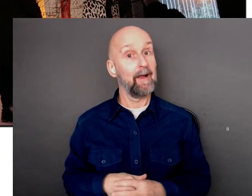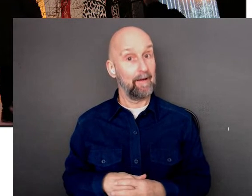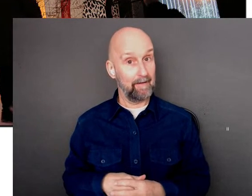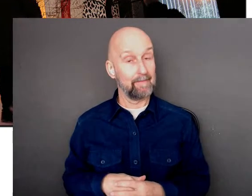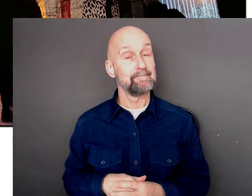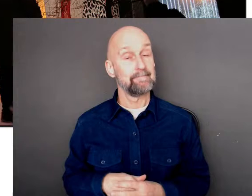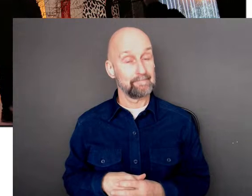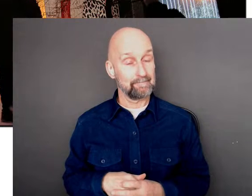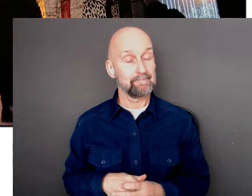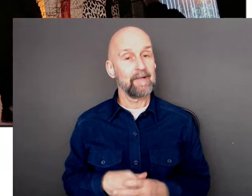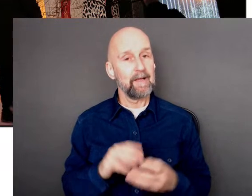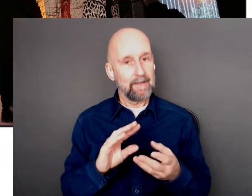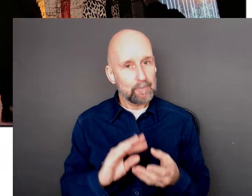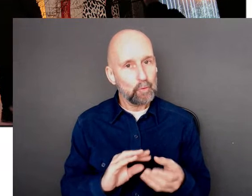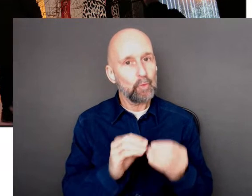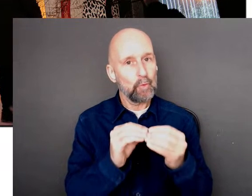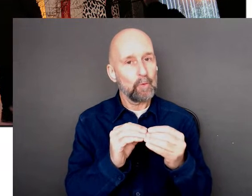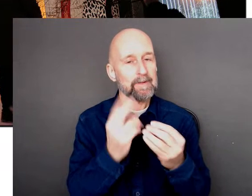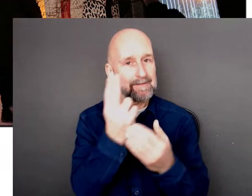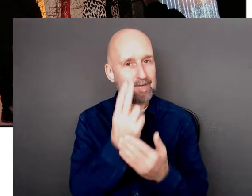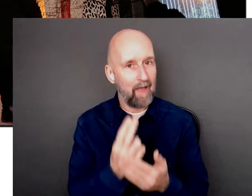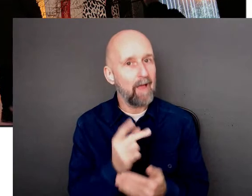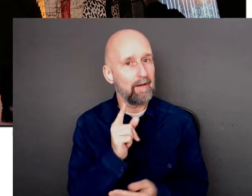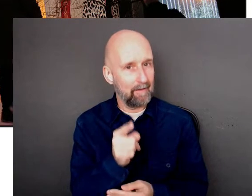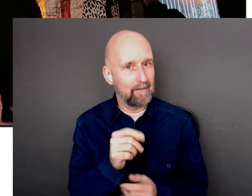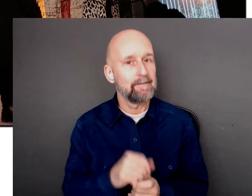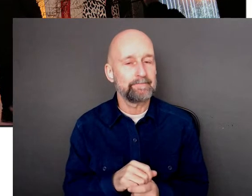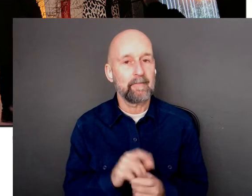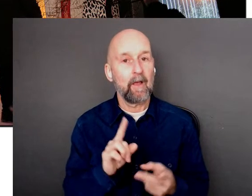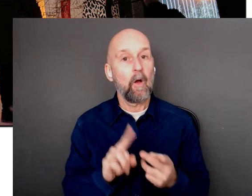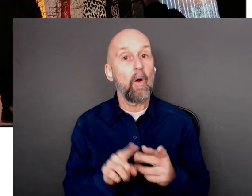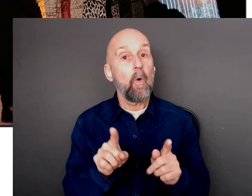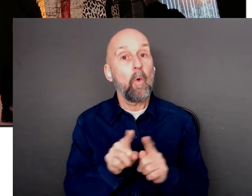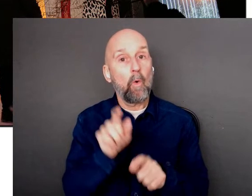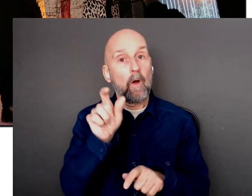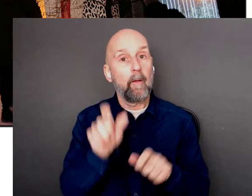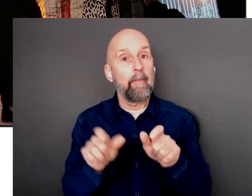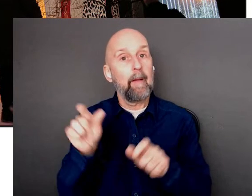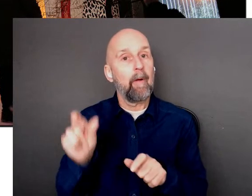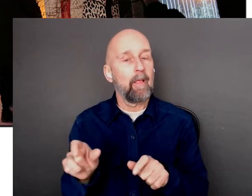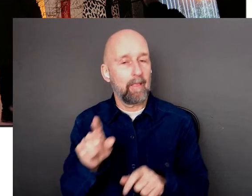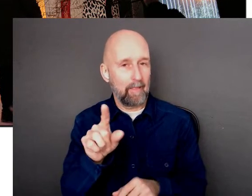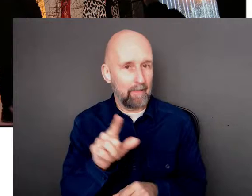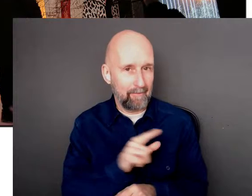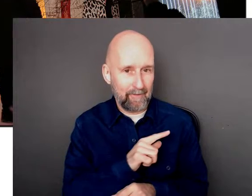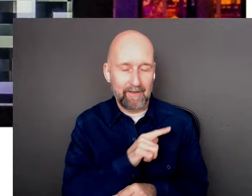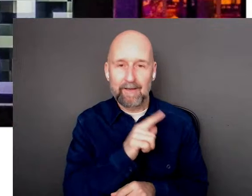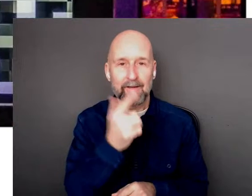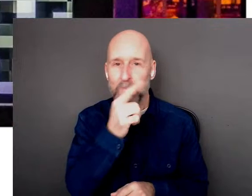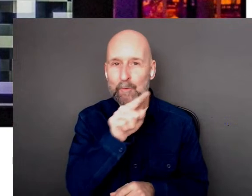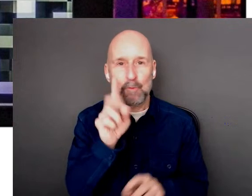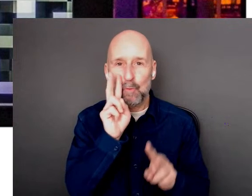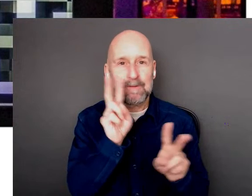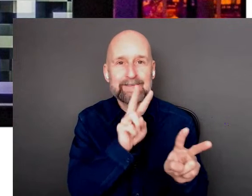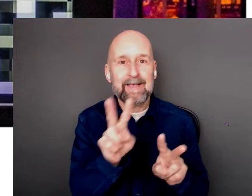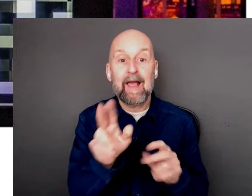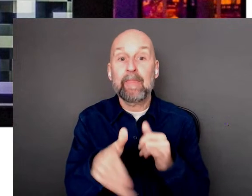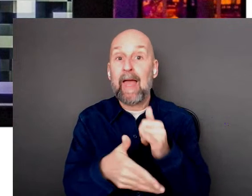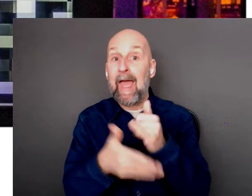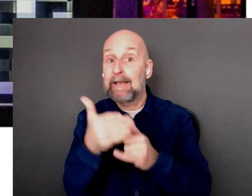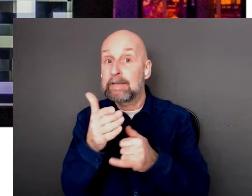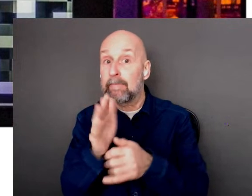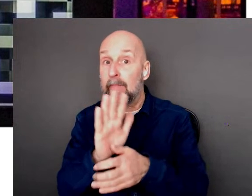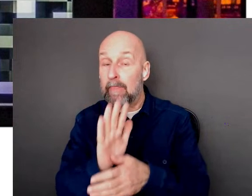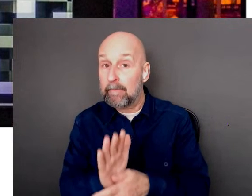try to design something, and also to see if people, because you don't really see it, but at the end there's like this moment